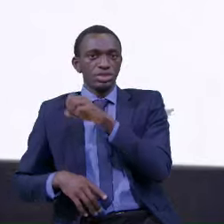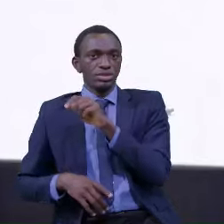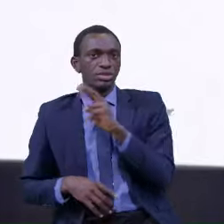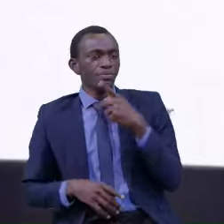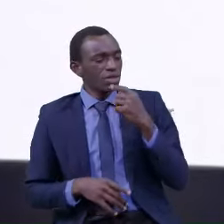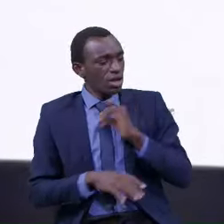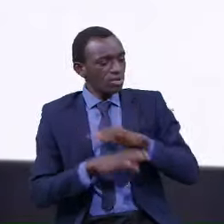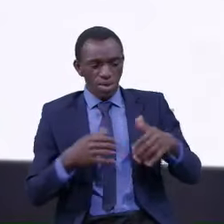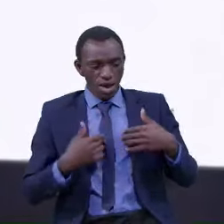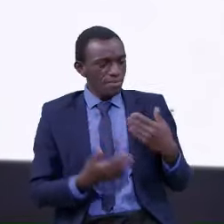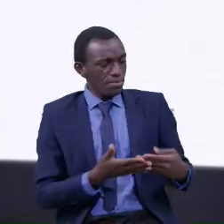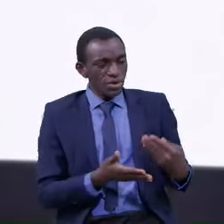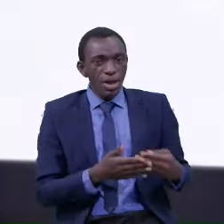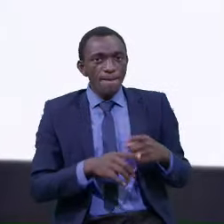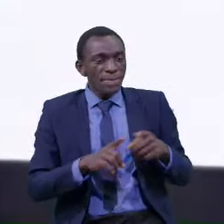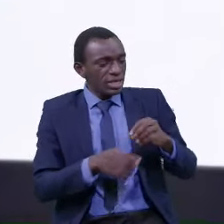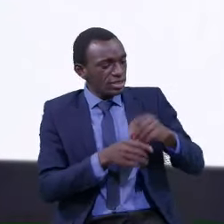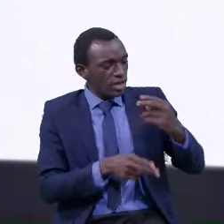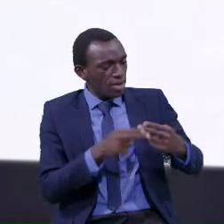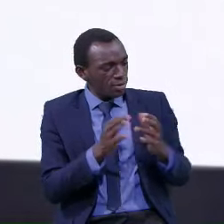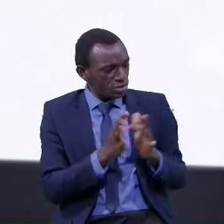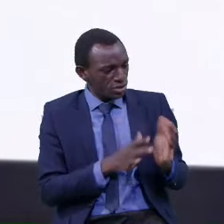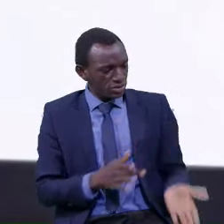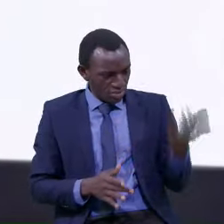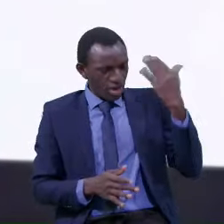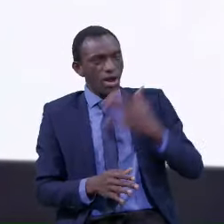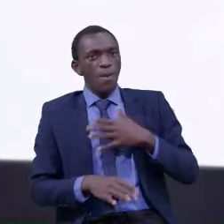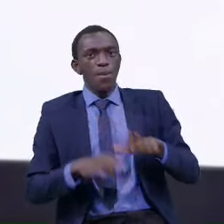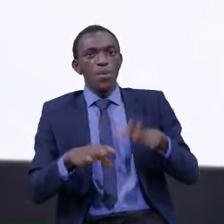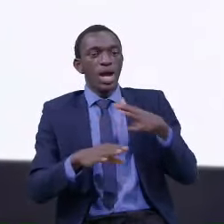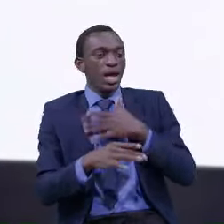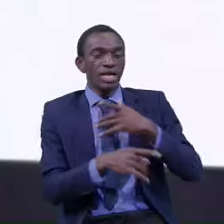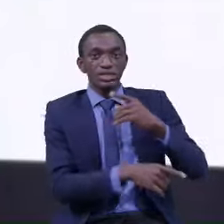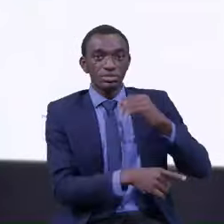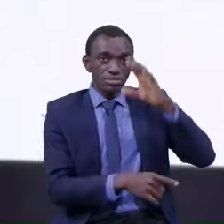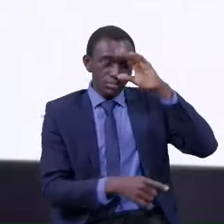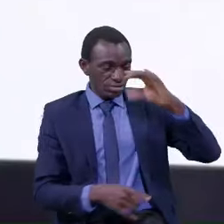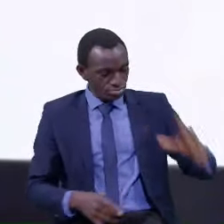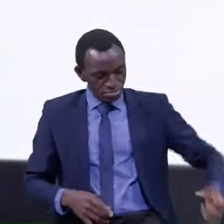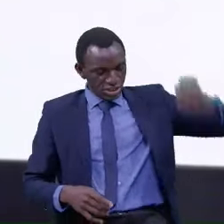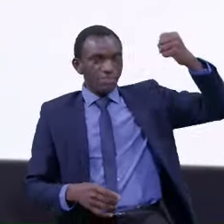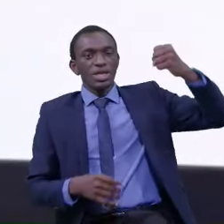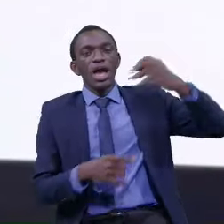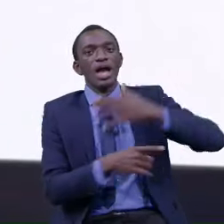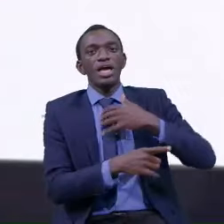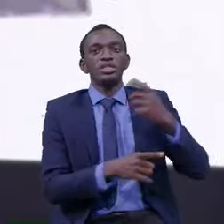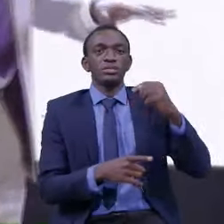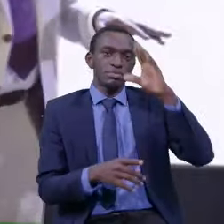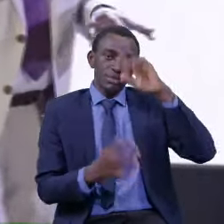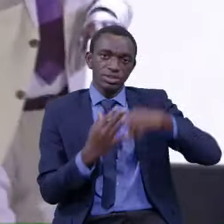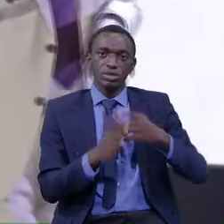up and walk. And he held the man, lifted him up. That's the goal. That's the goal. You leave